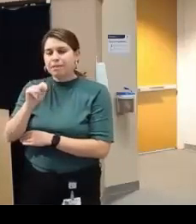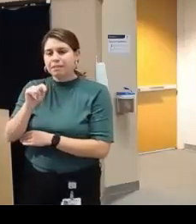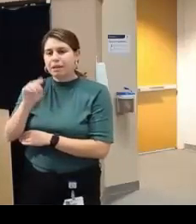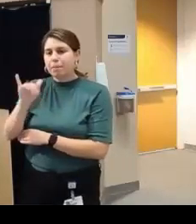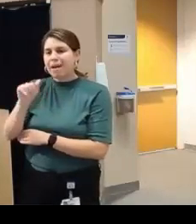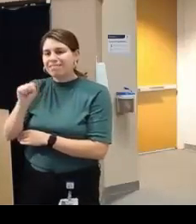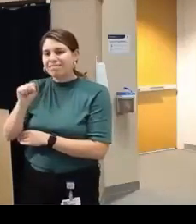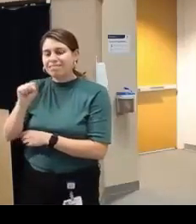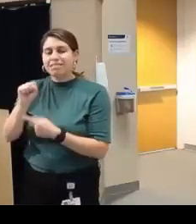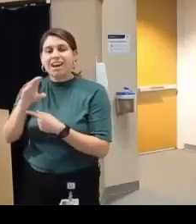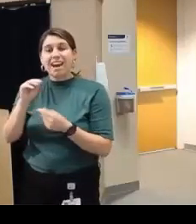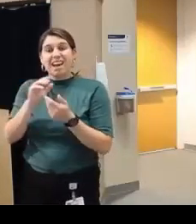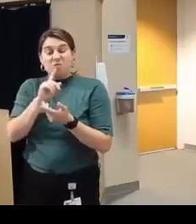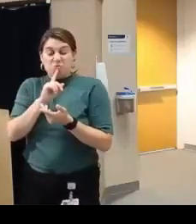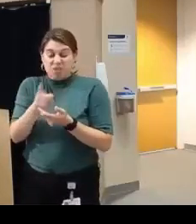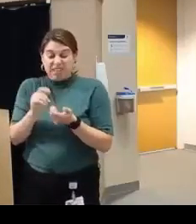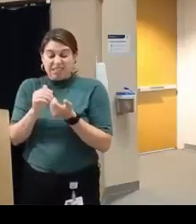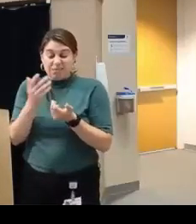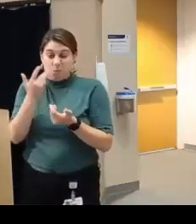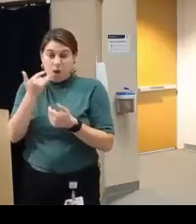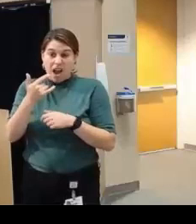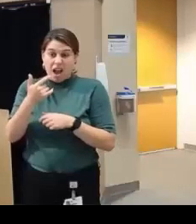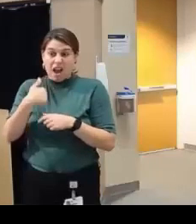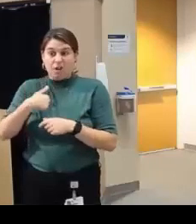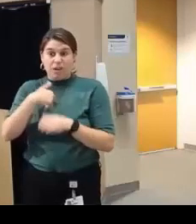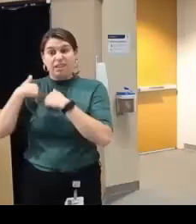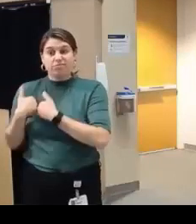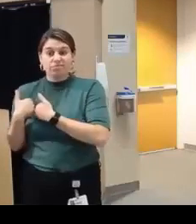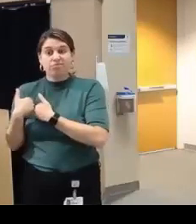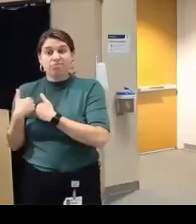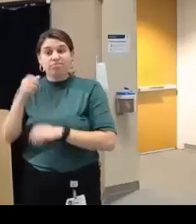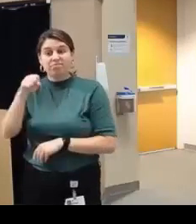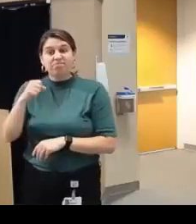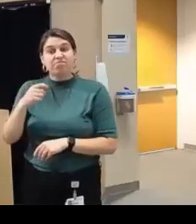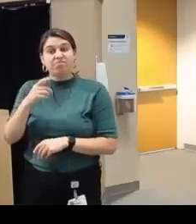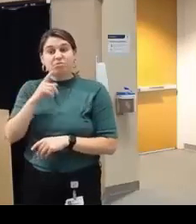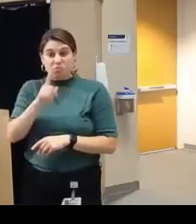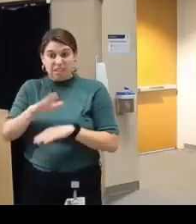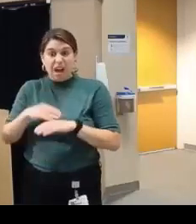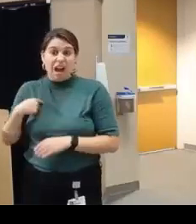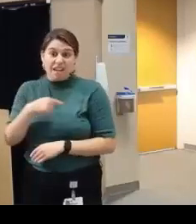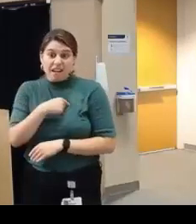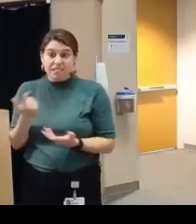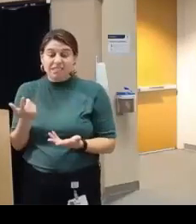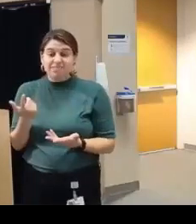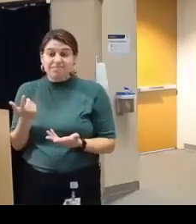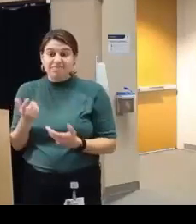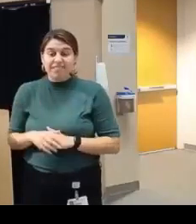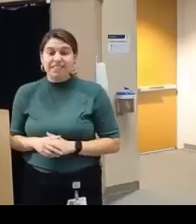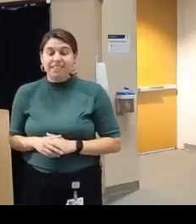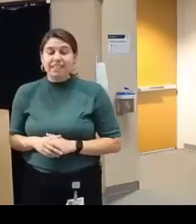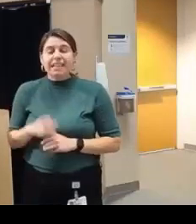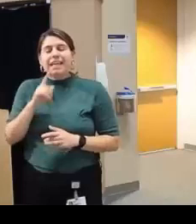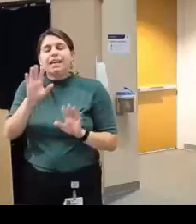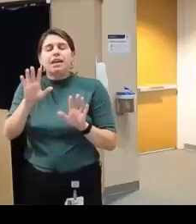such a terrible job taking care of these people, and puts the onus on us. And part of it is just that it's really easy to just say,